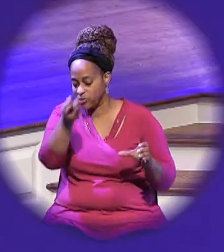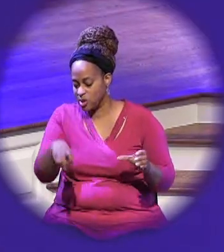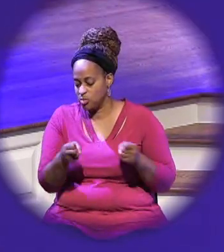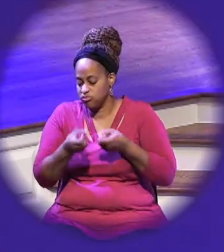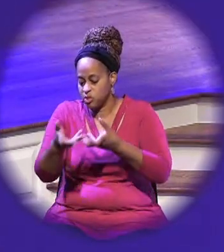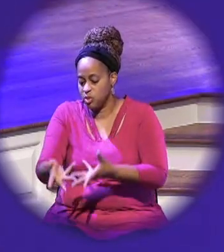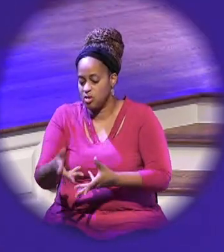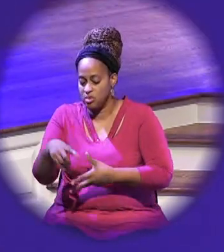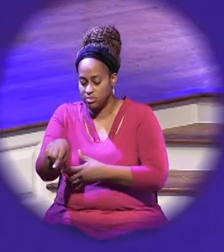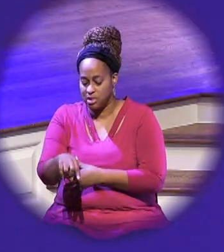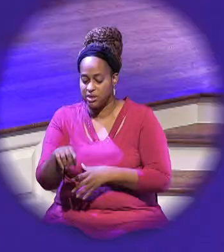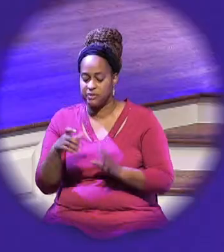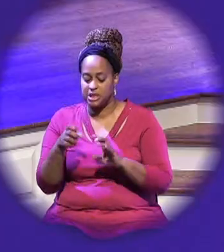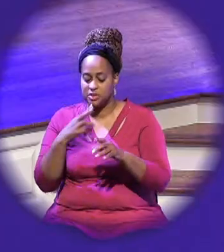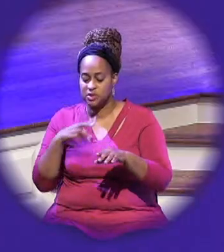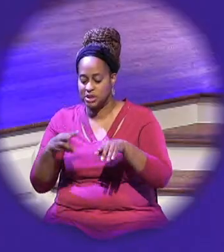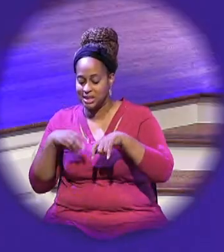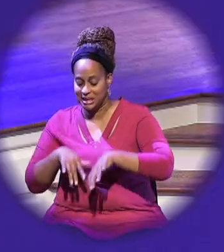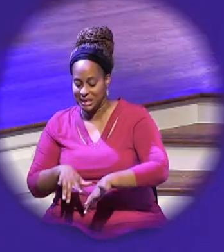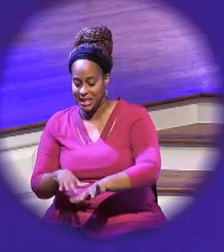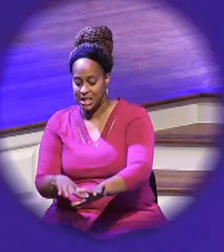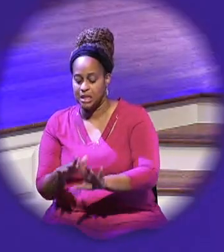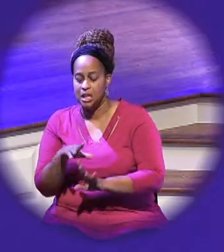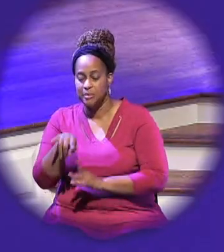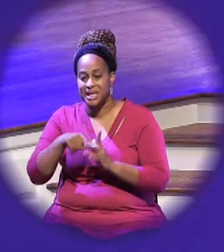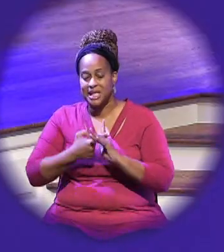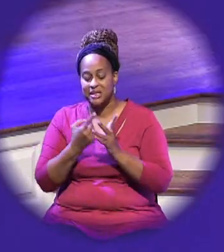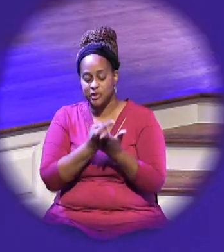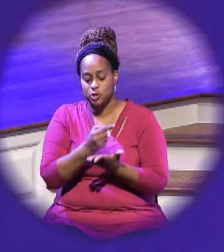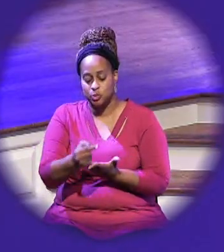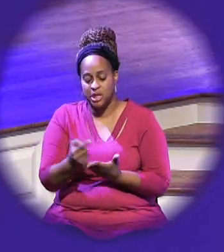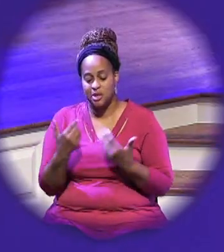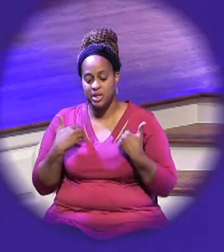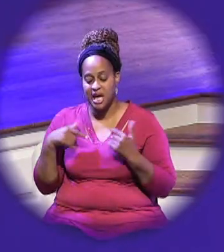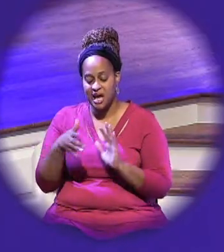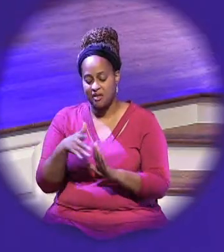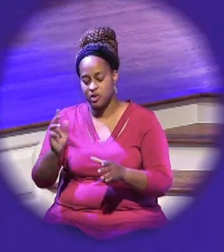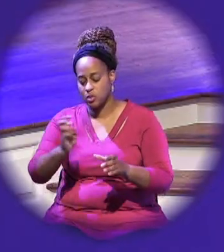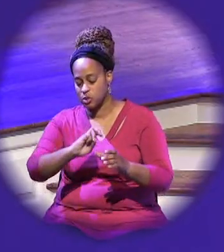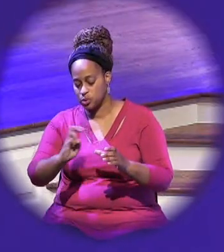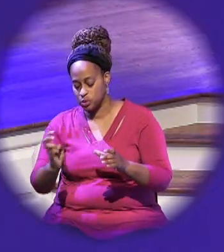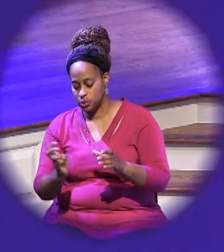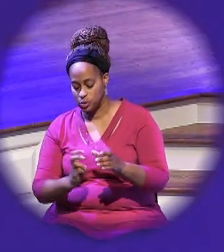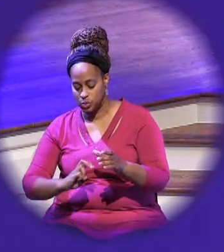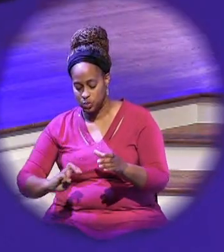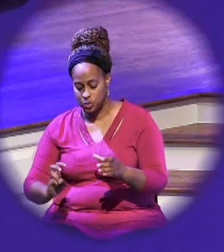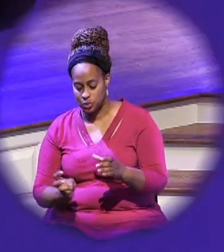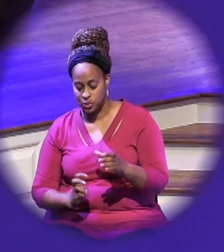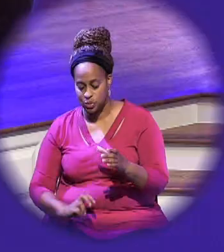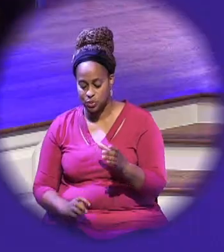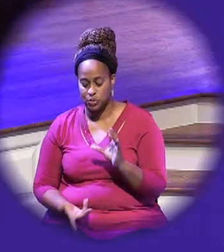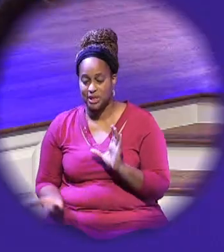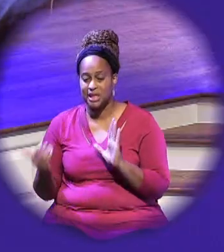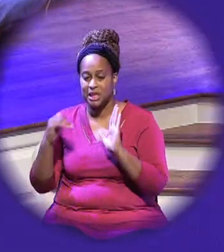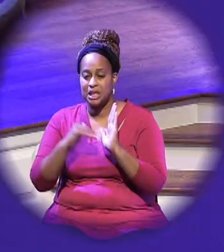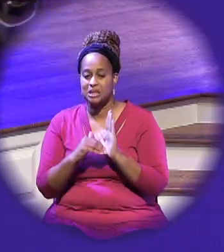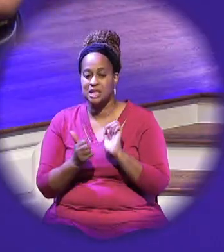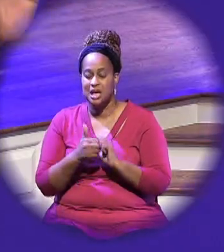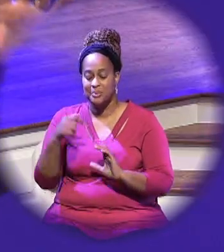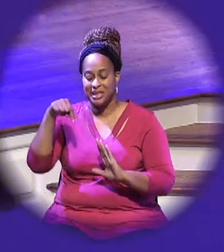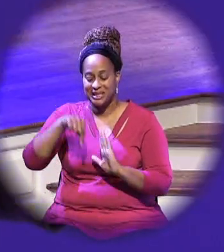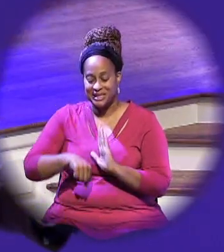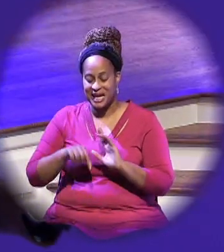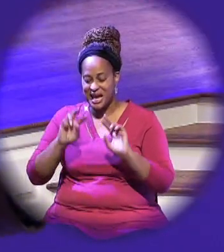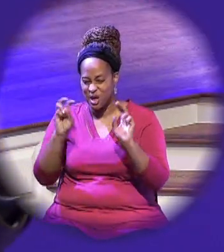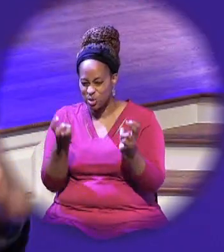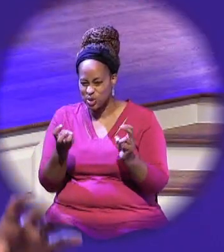him last week. And at the beginning of this week, we have Jonah going down once more, but down to